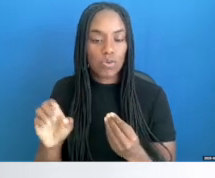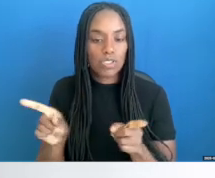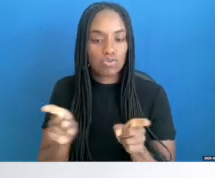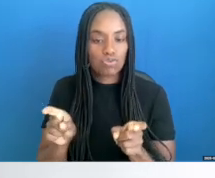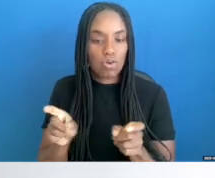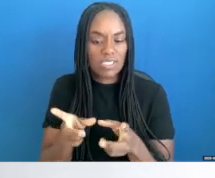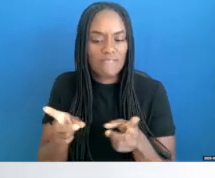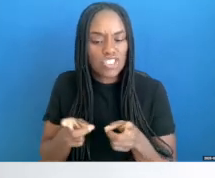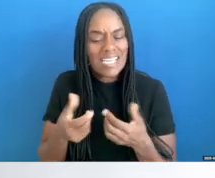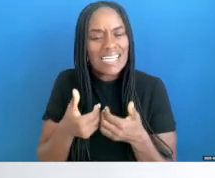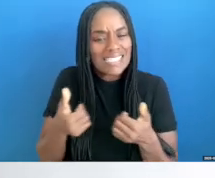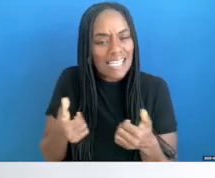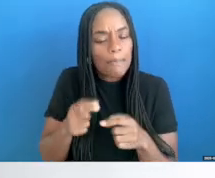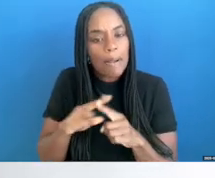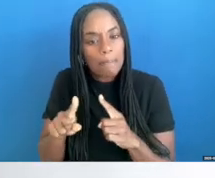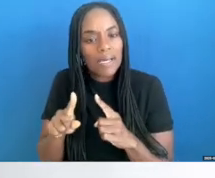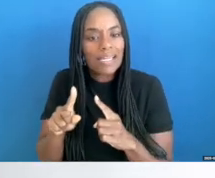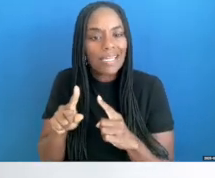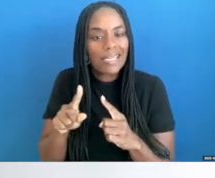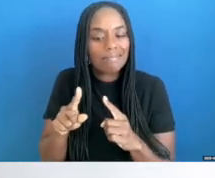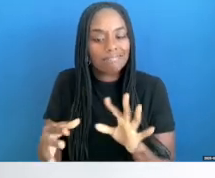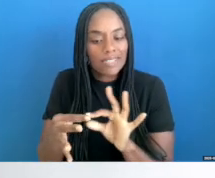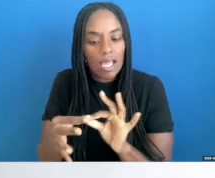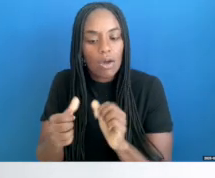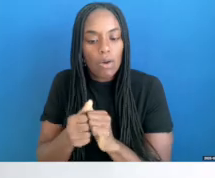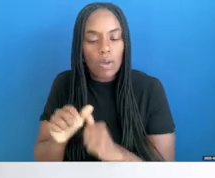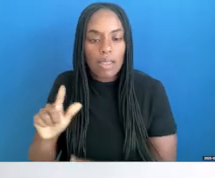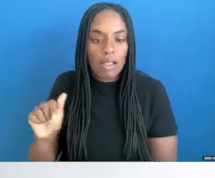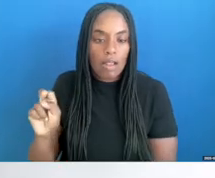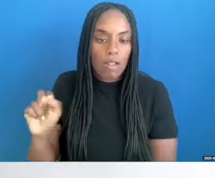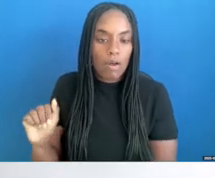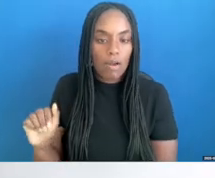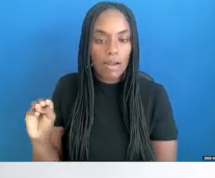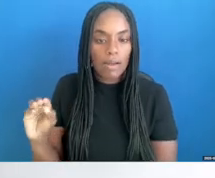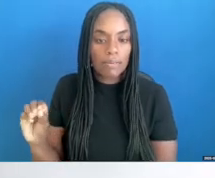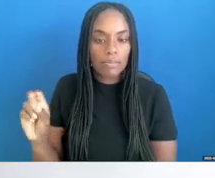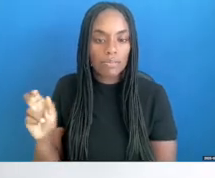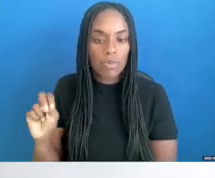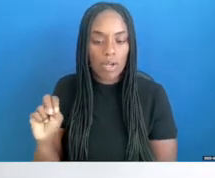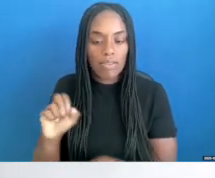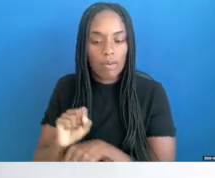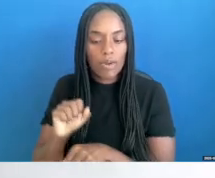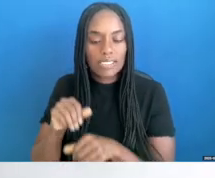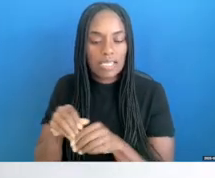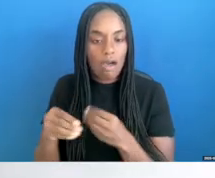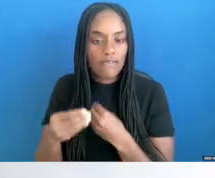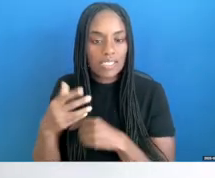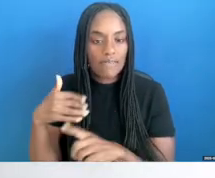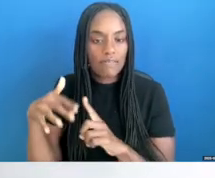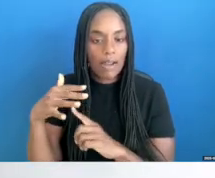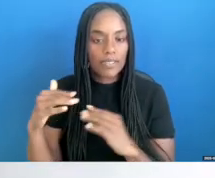separate but like in complement with Laura Morgan, who works in our Office of Environmental Justice and